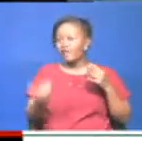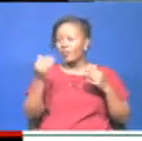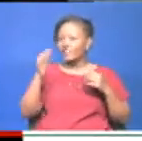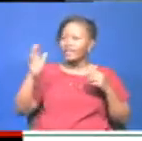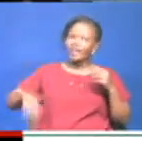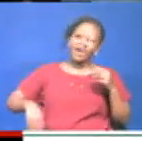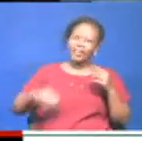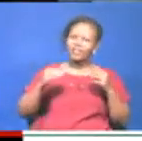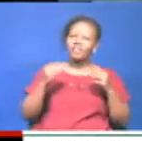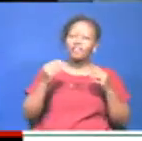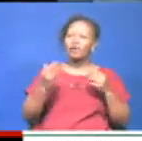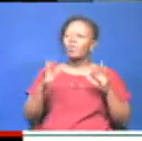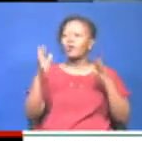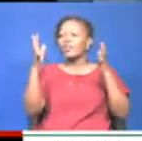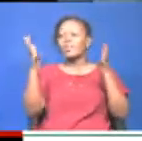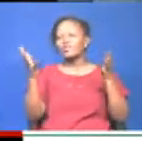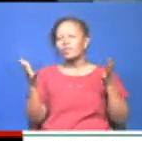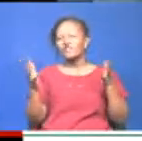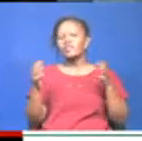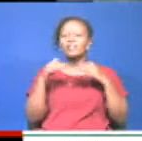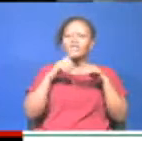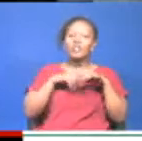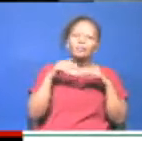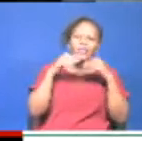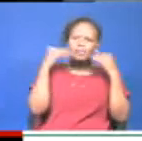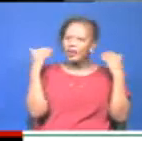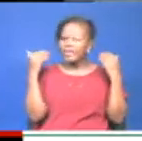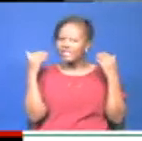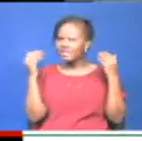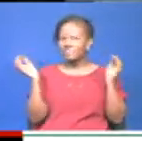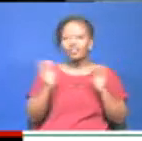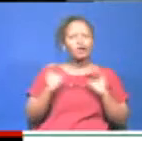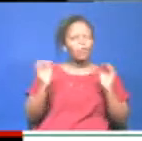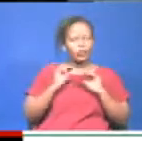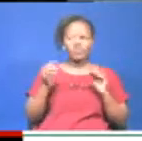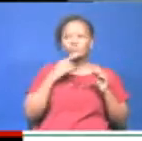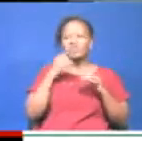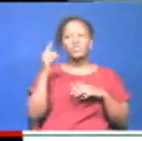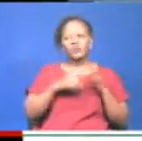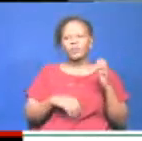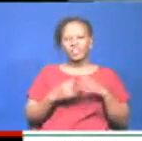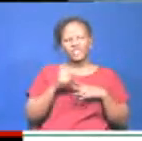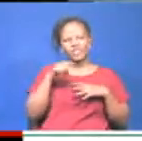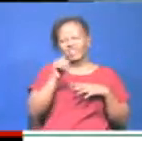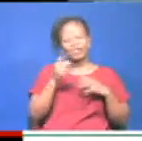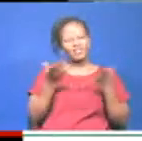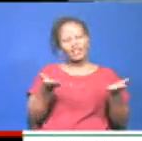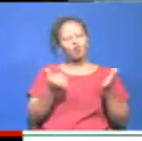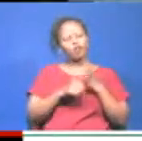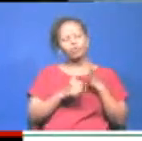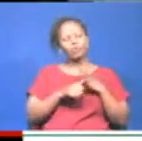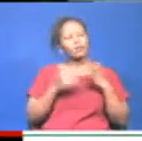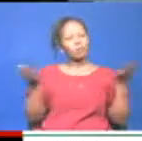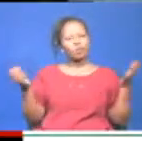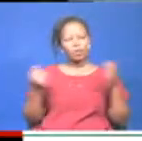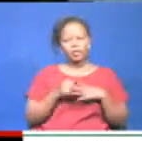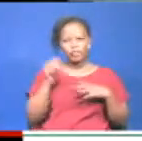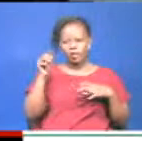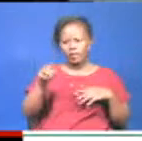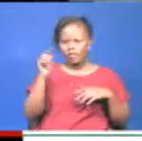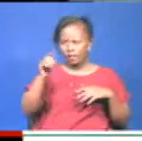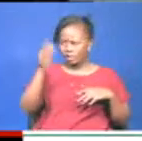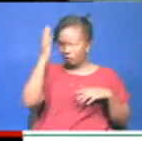Utampongeza na utabasamu? Hapana. Utasema hata mtoto wangu imekuwa na mla gani? Hiyo ndio sababu Kale na